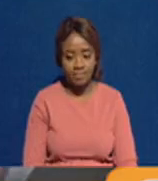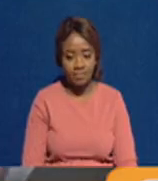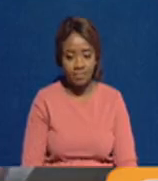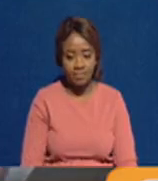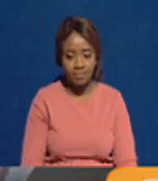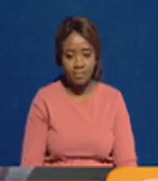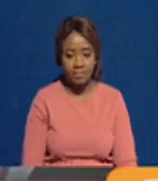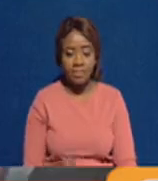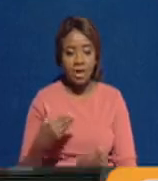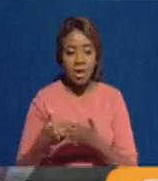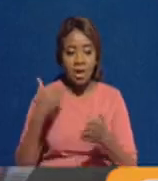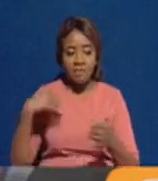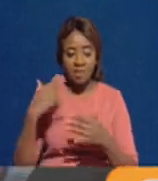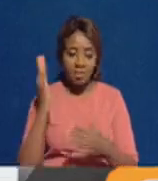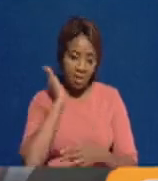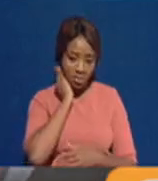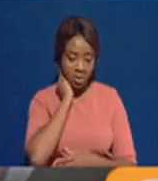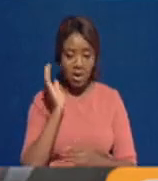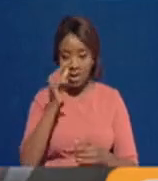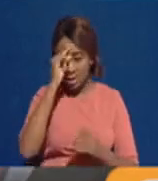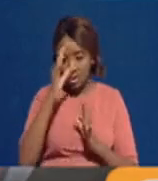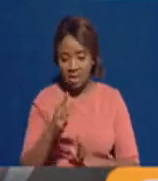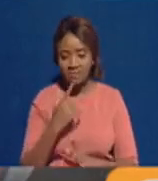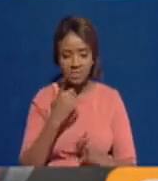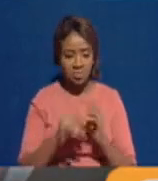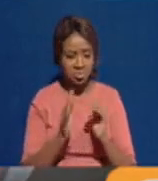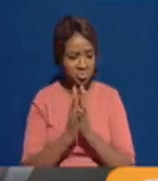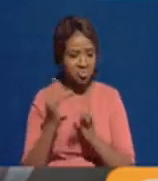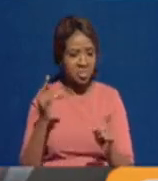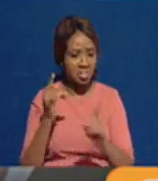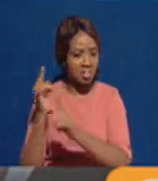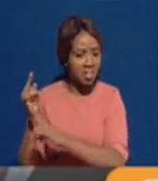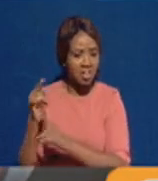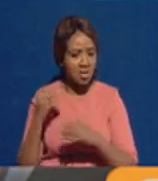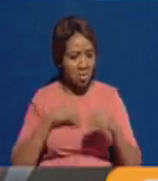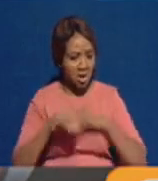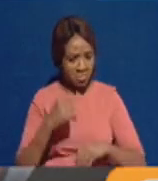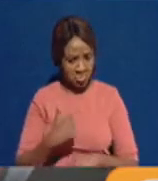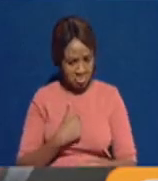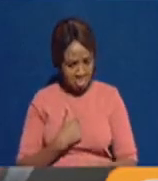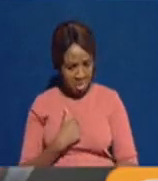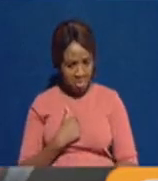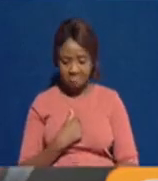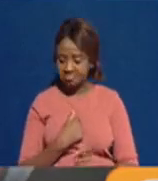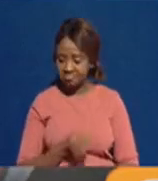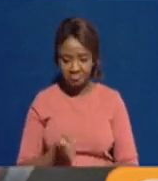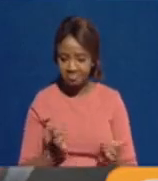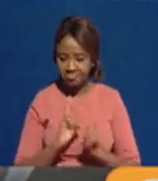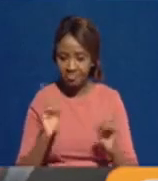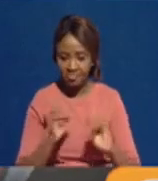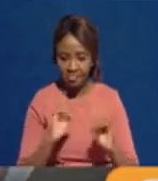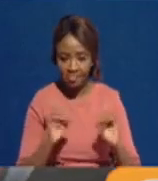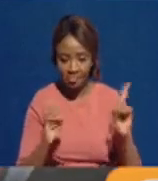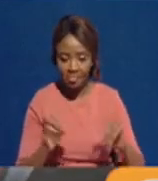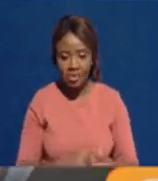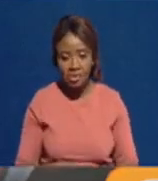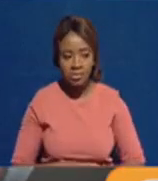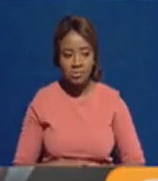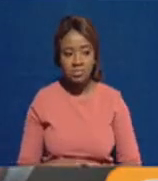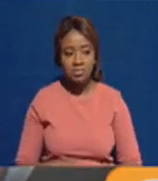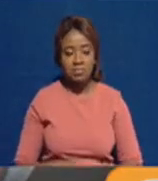Former Murang’a Governor Mwangi Wa Iria has dismissed corruption allegations levelled against him by the Ethics and Anti-Corruption Commission